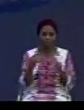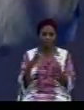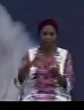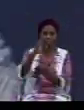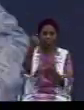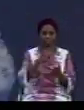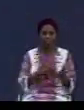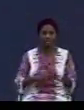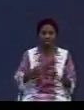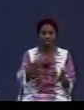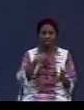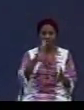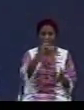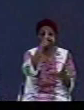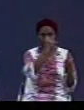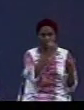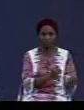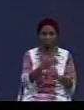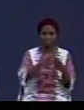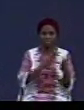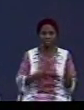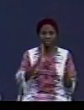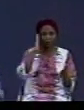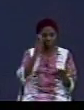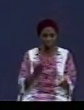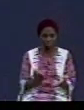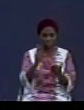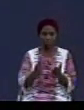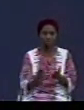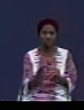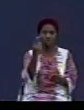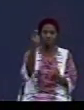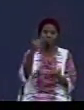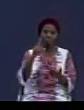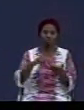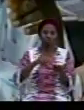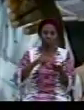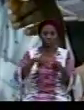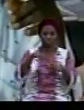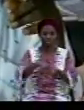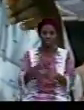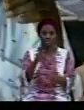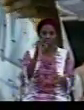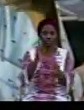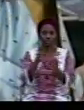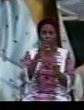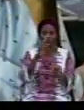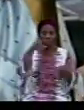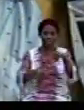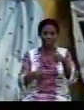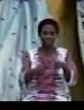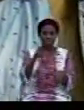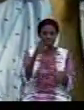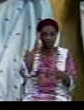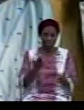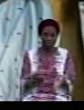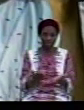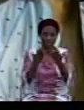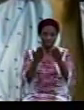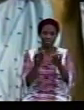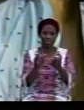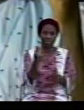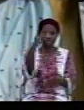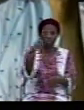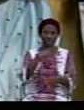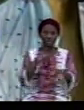you up tonight. If you were lame, you will rise up and walk. If you were blind, your